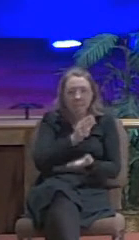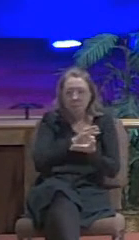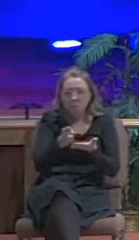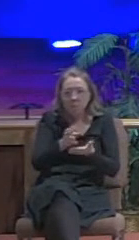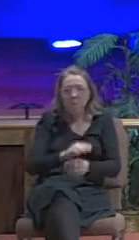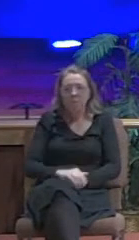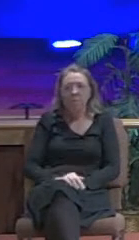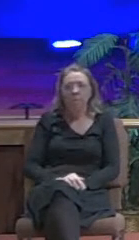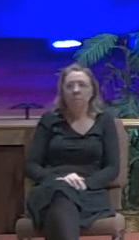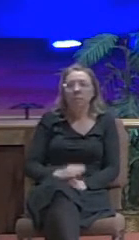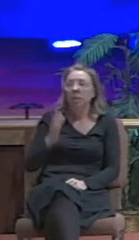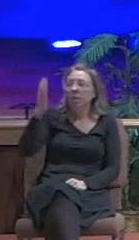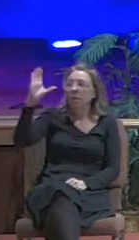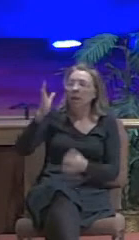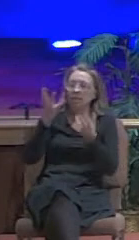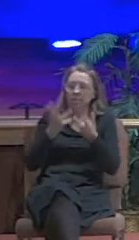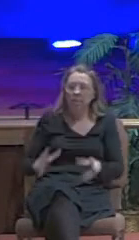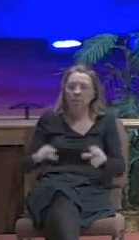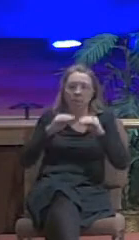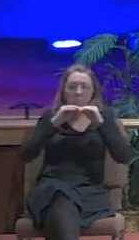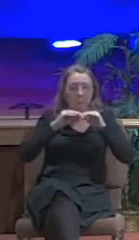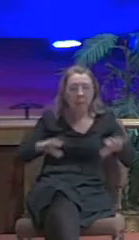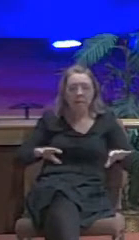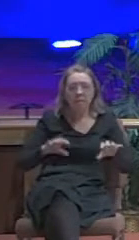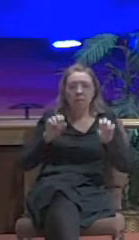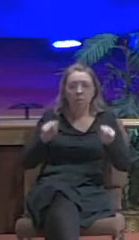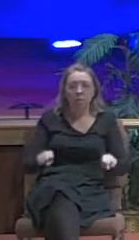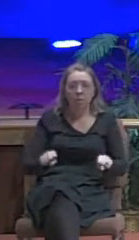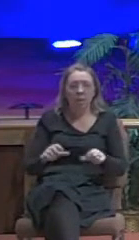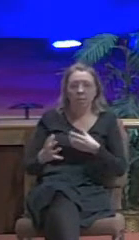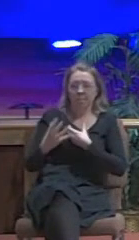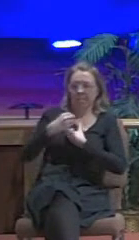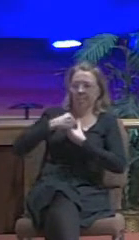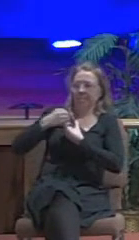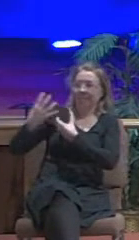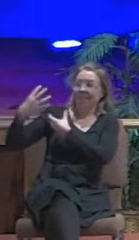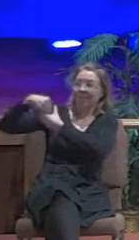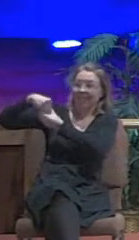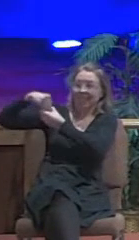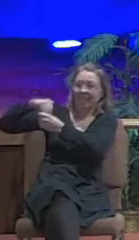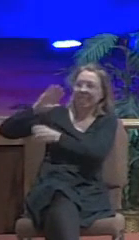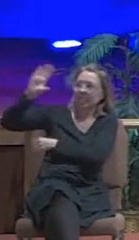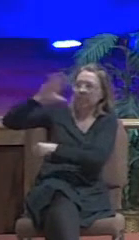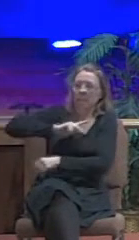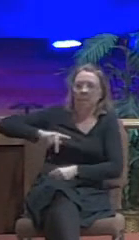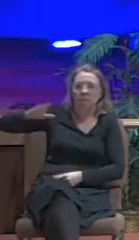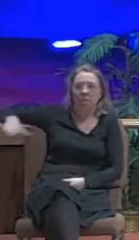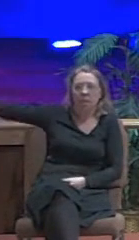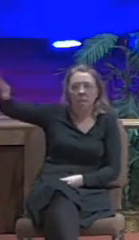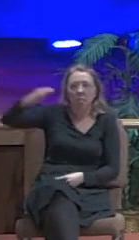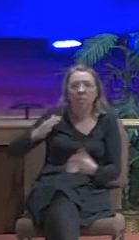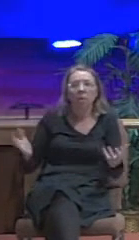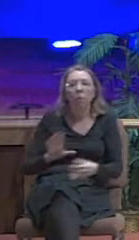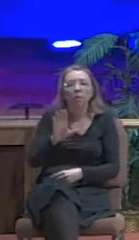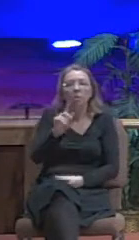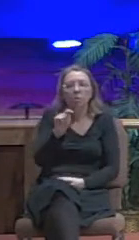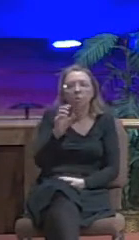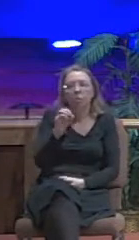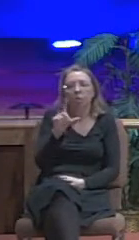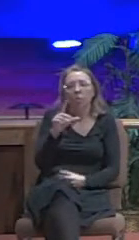you so that you can invest in His kingdom. What's in your toolbox?